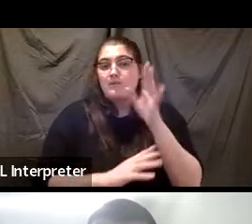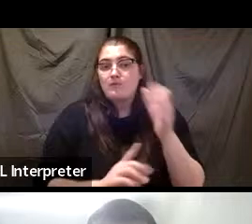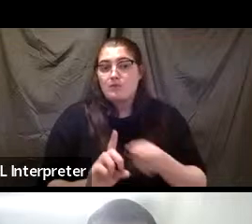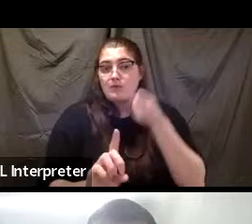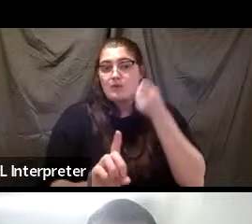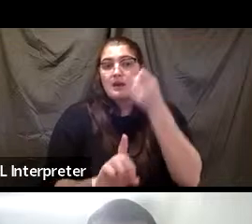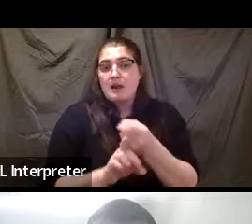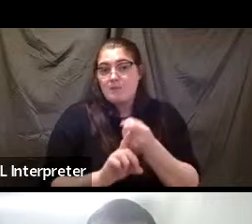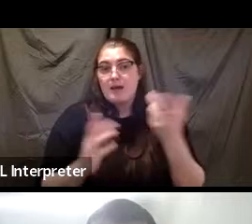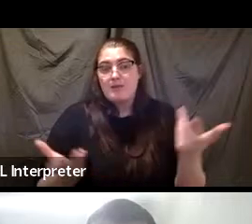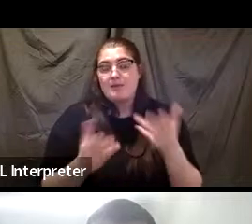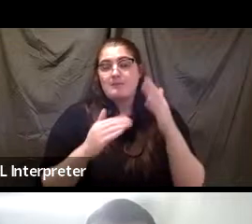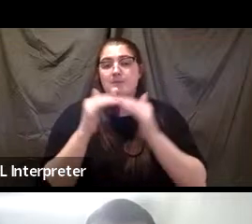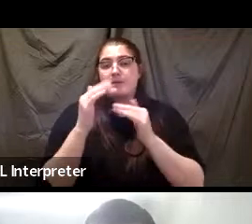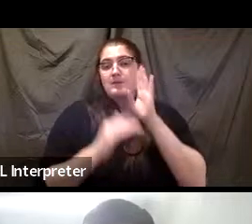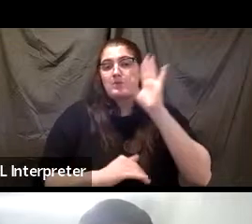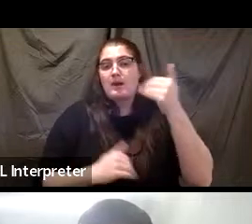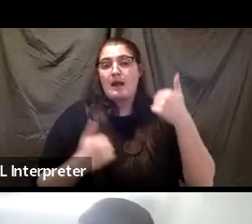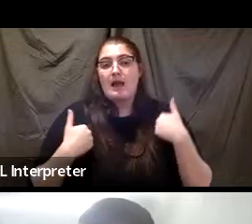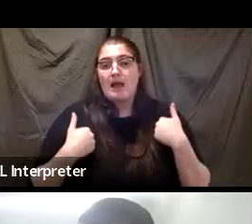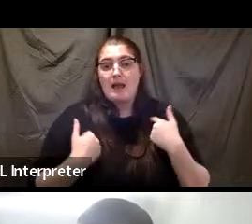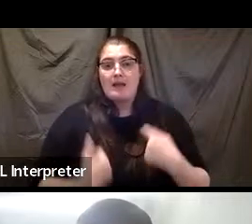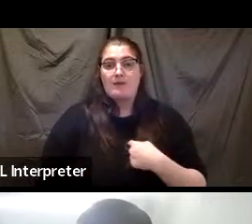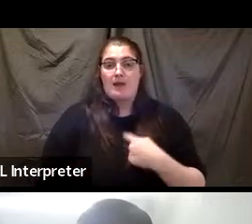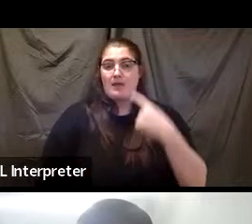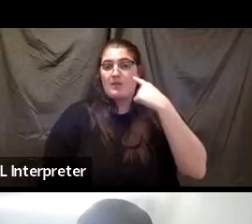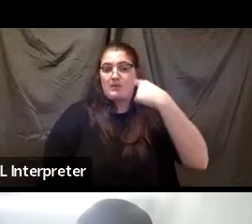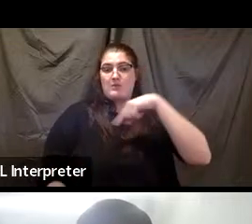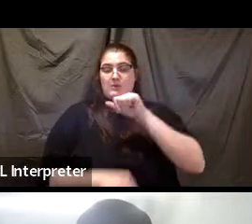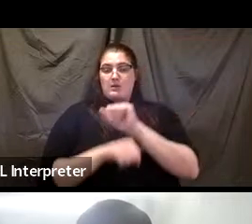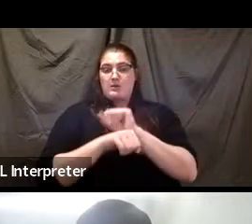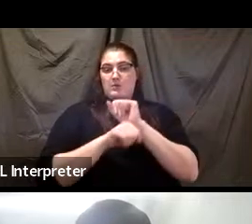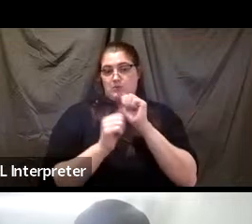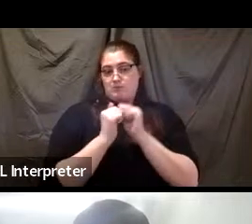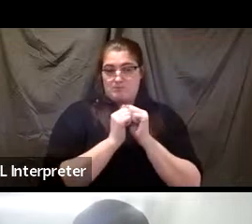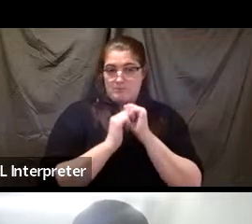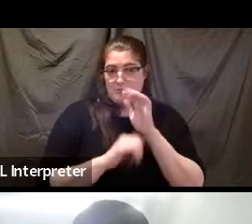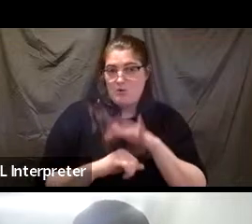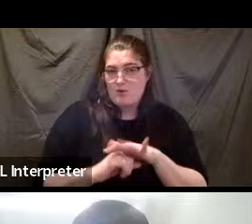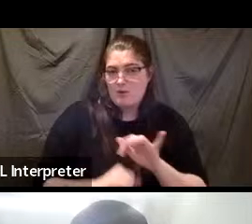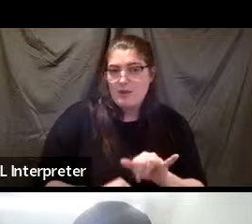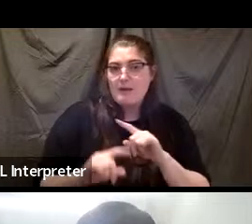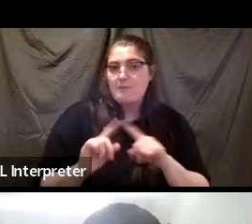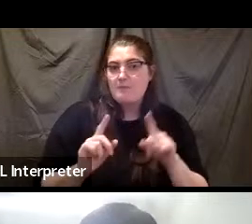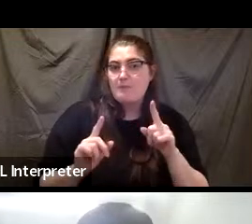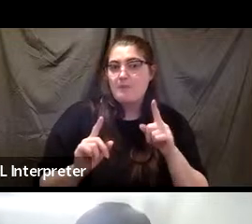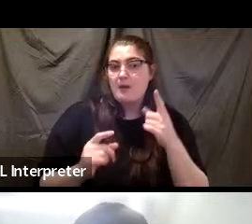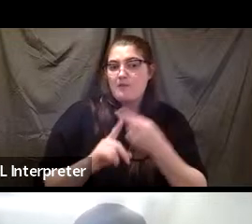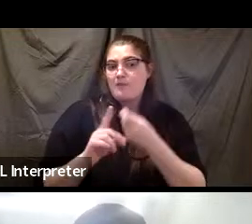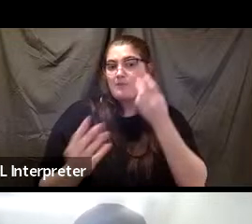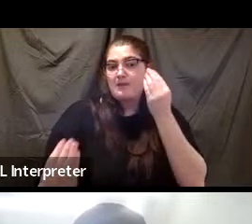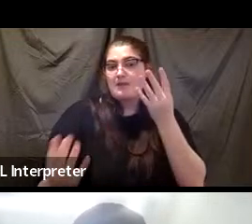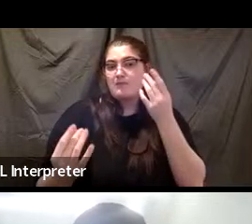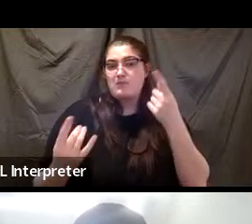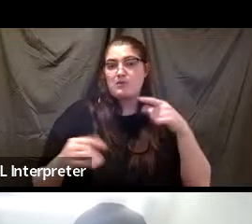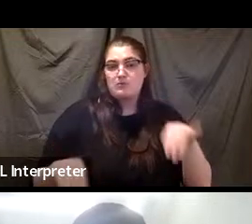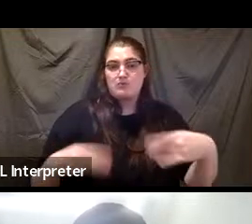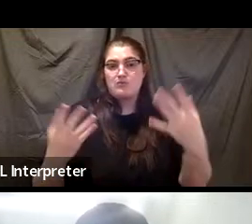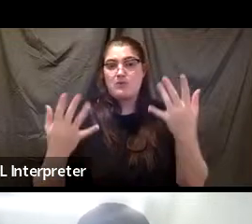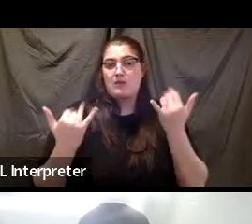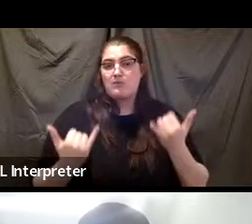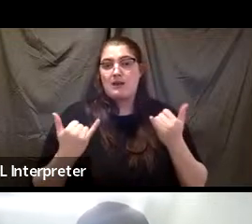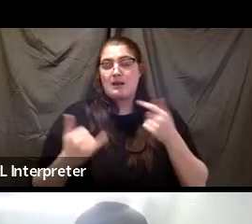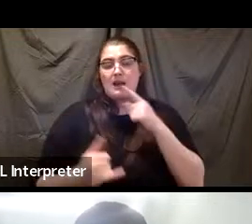this building will have, I think that we can definitely work on it. But from the information that you provided right now, I do